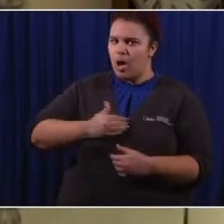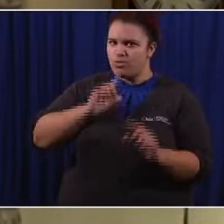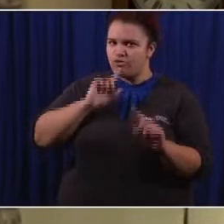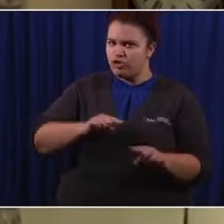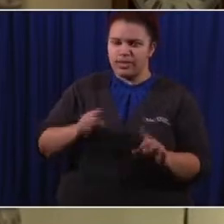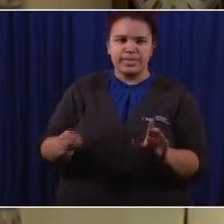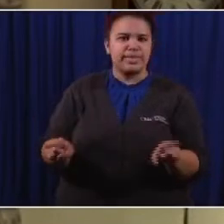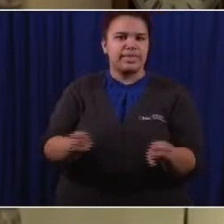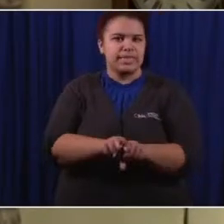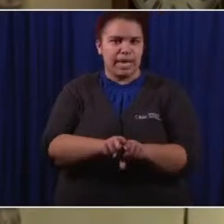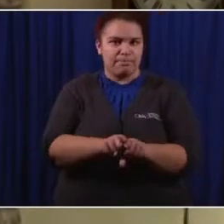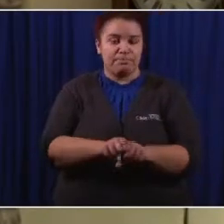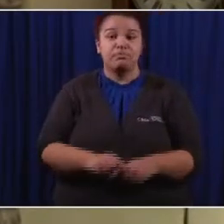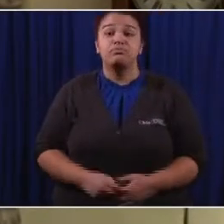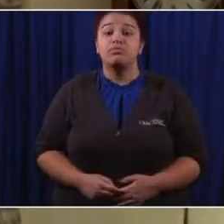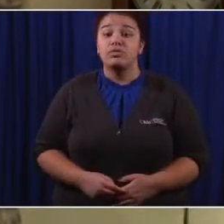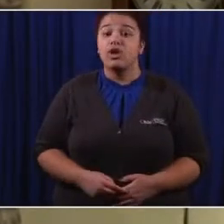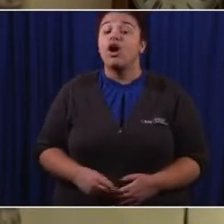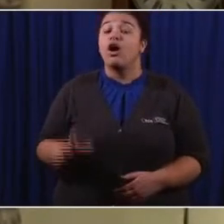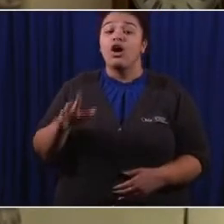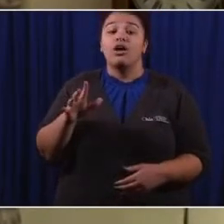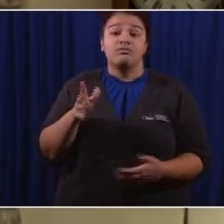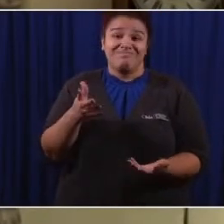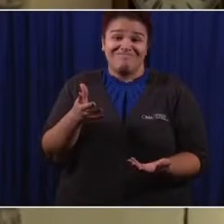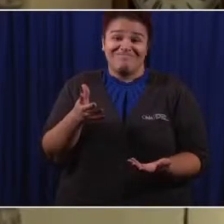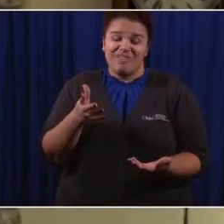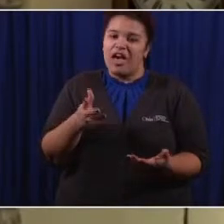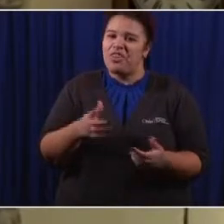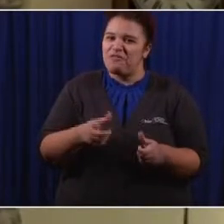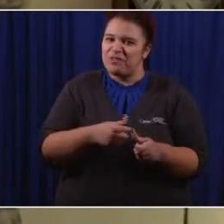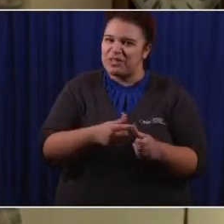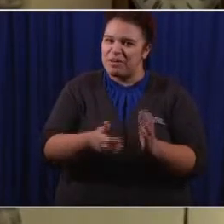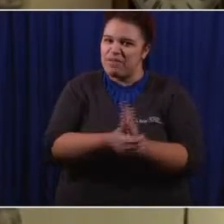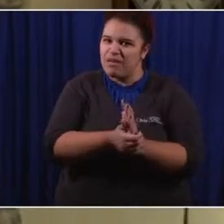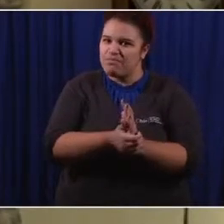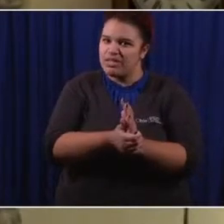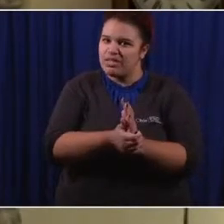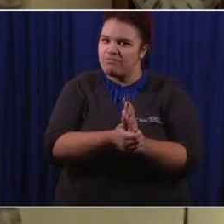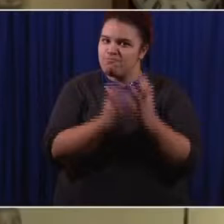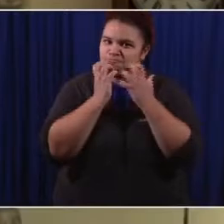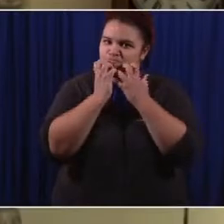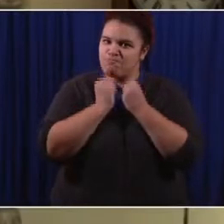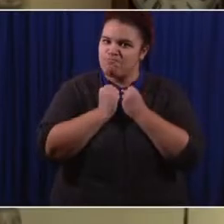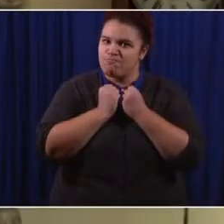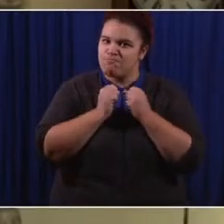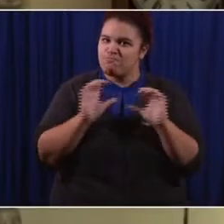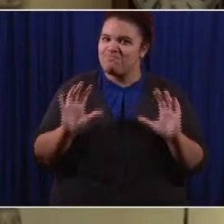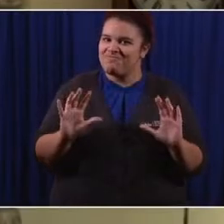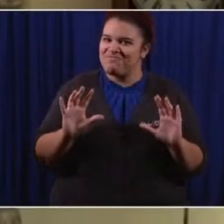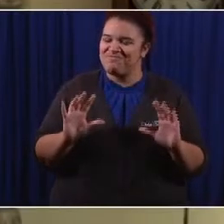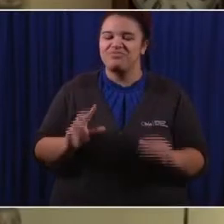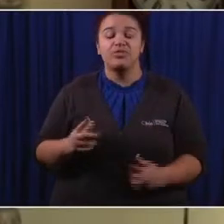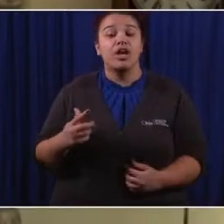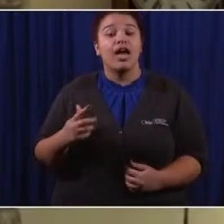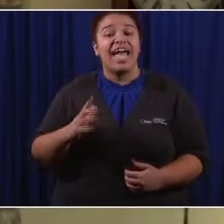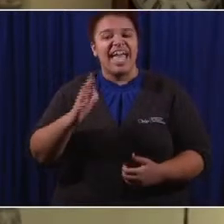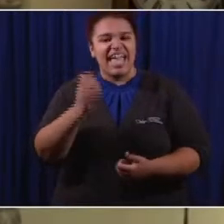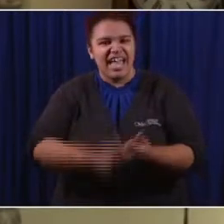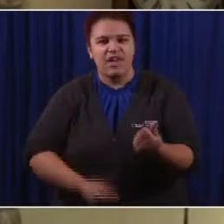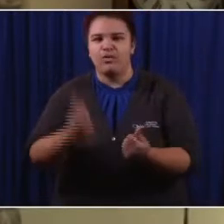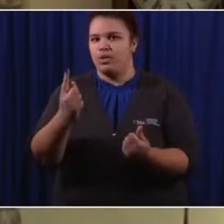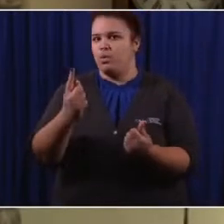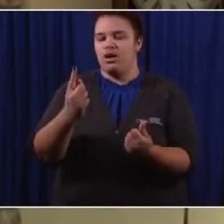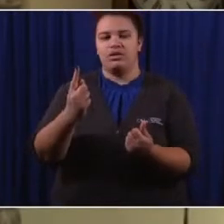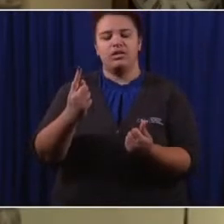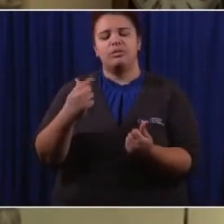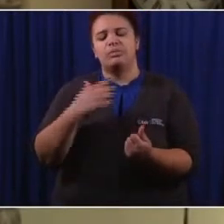First Amendment, it's protected by the First Amendment. But we urge everyone to wear a mask. We urge everyone to keep their